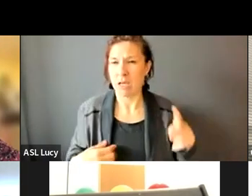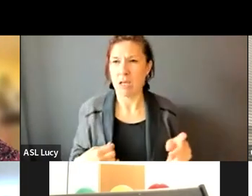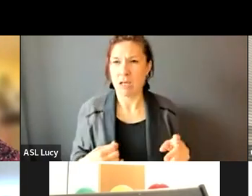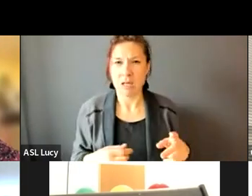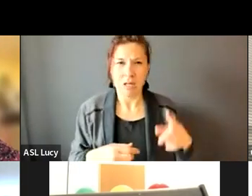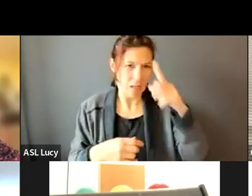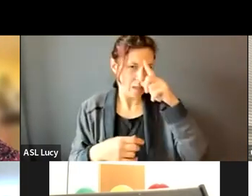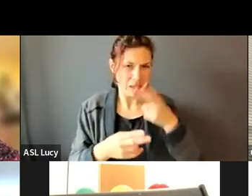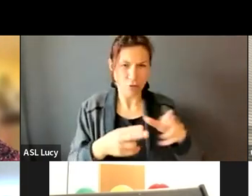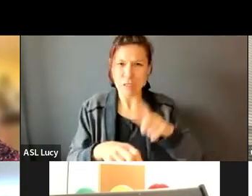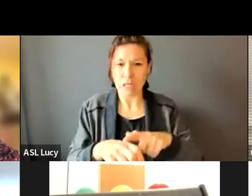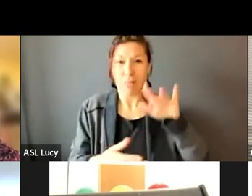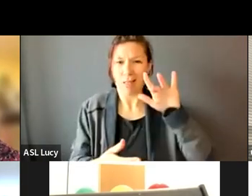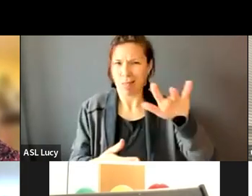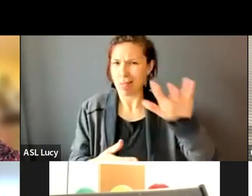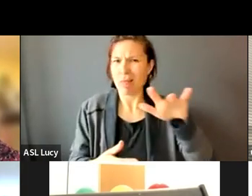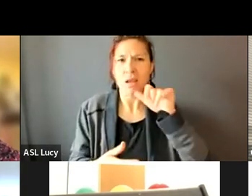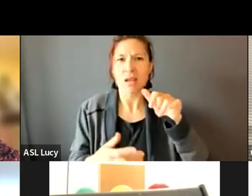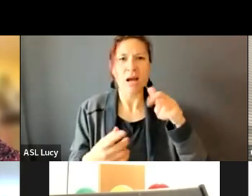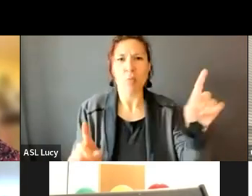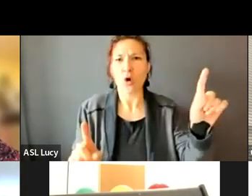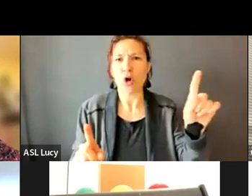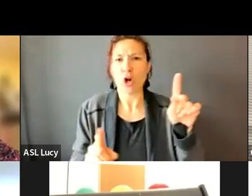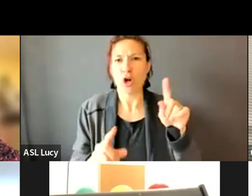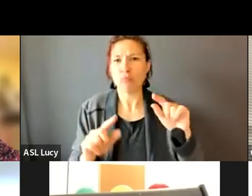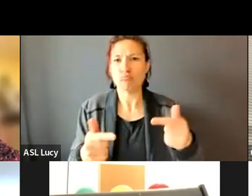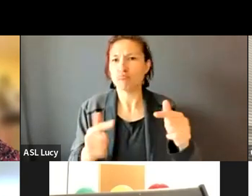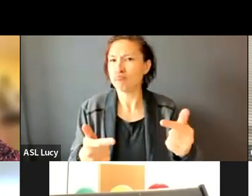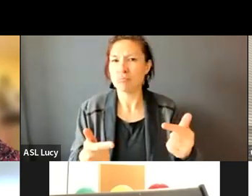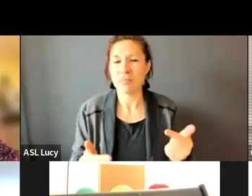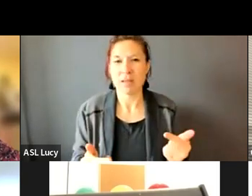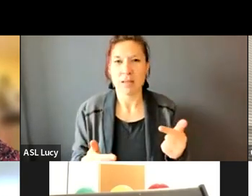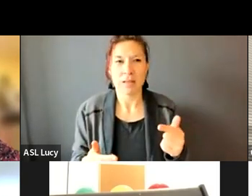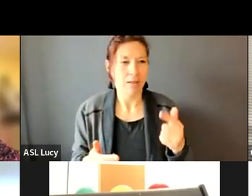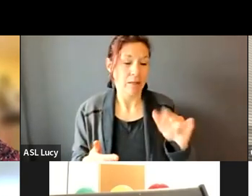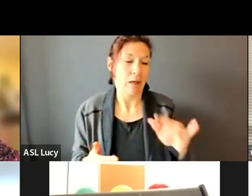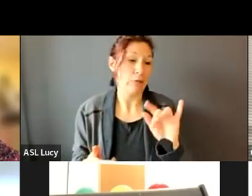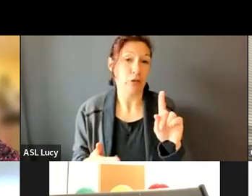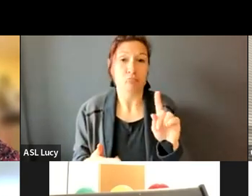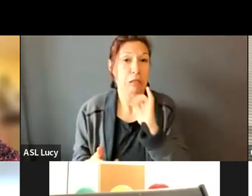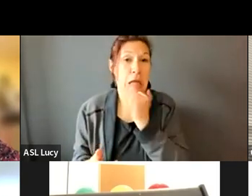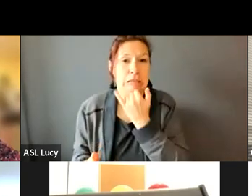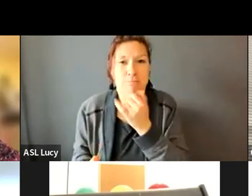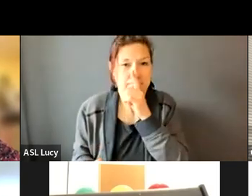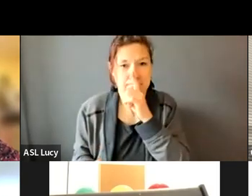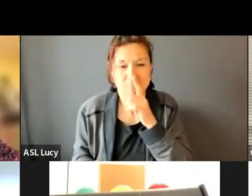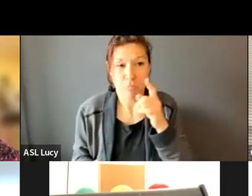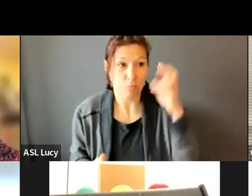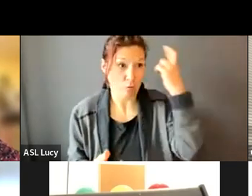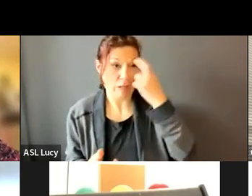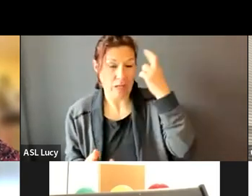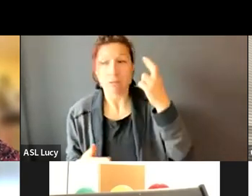time the link was broken and they had to it was it was just it was accidental and the link was broken and so they they immediately